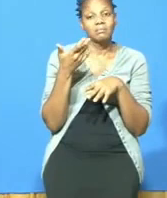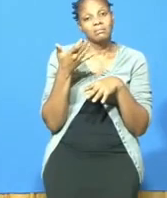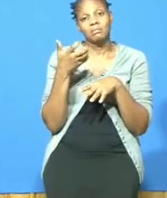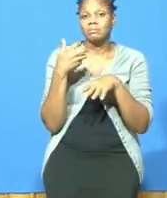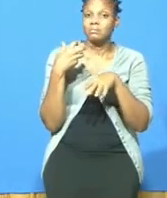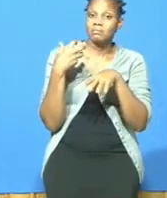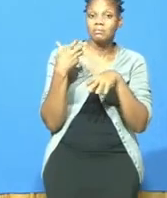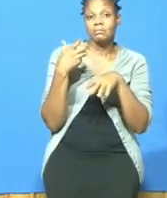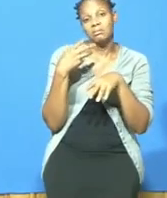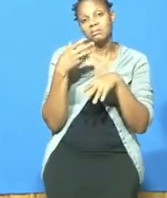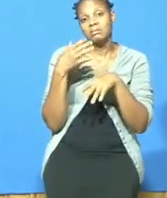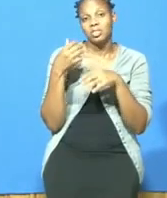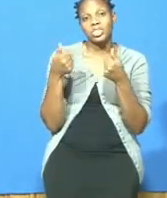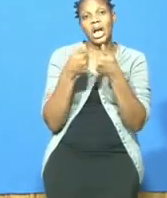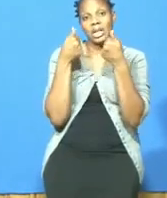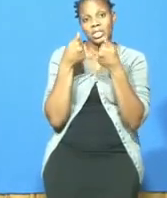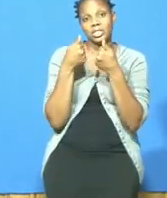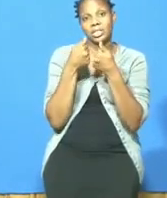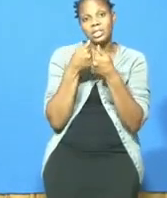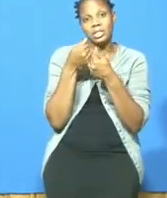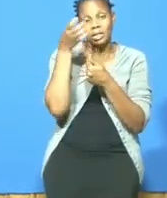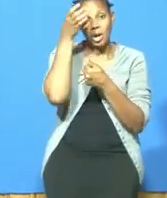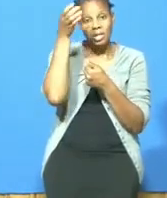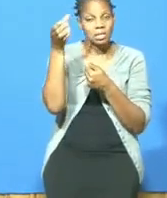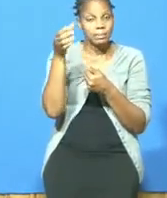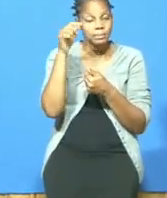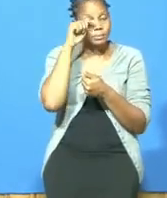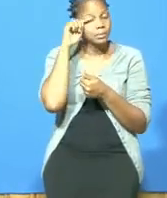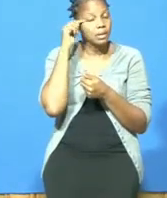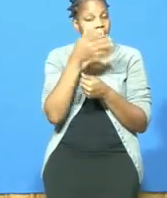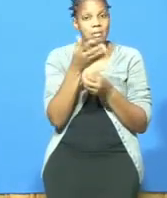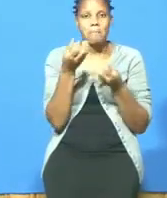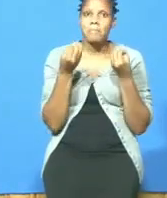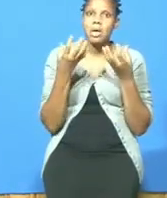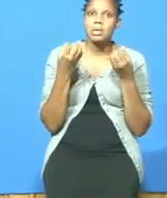concept. There are many reasons why